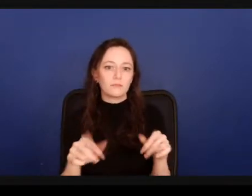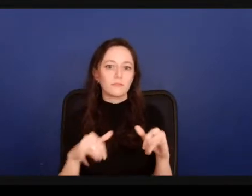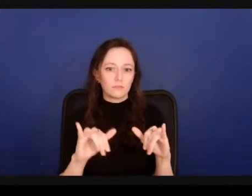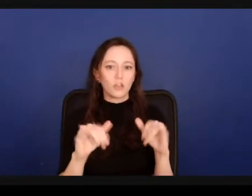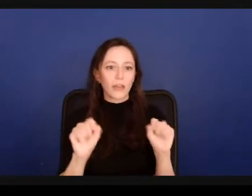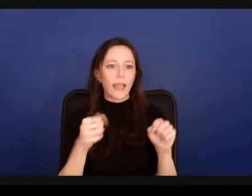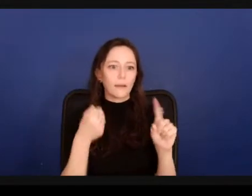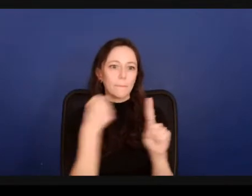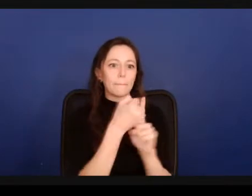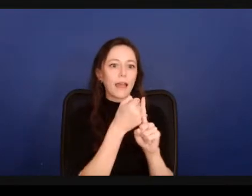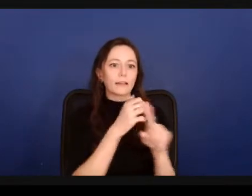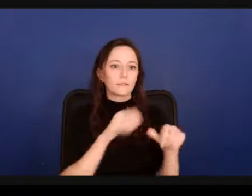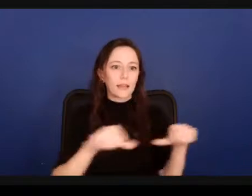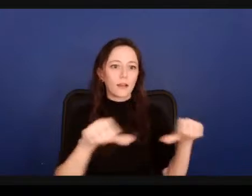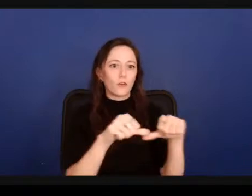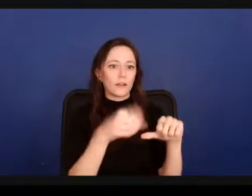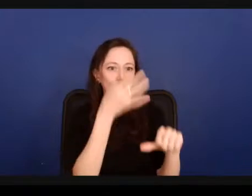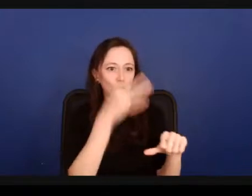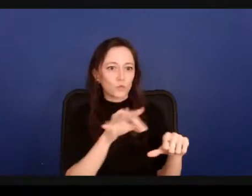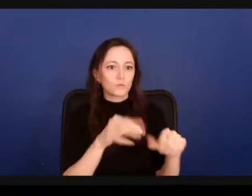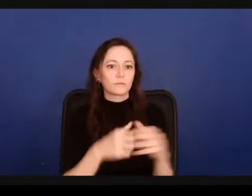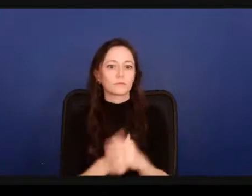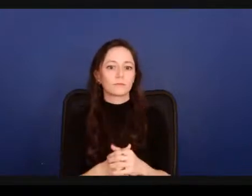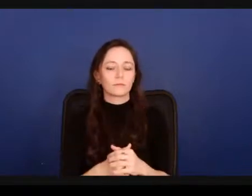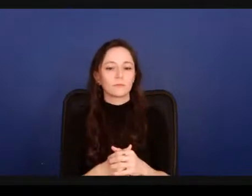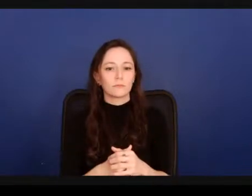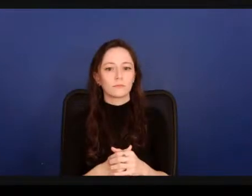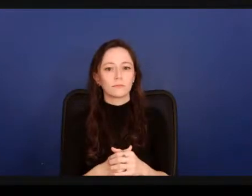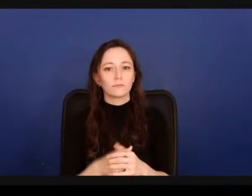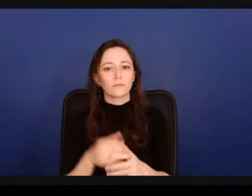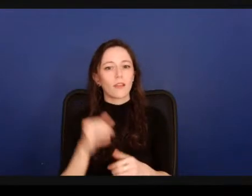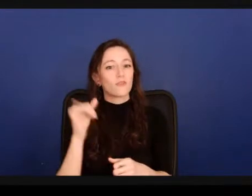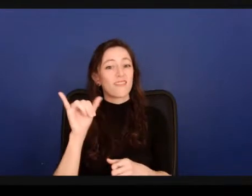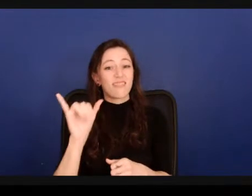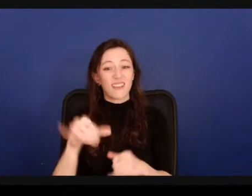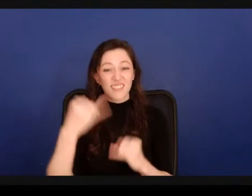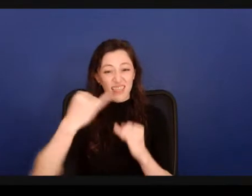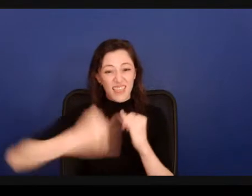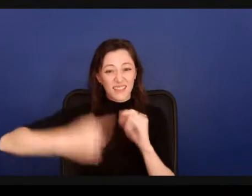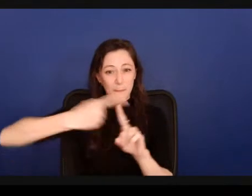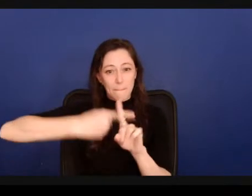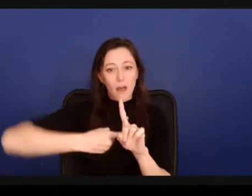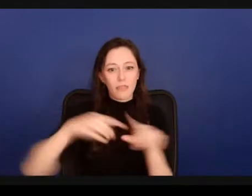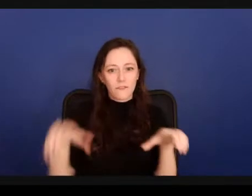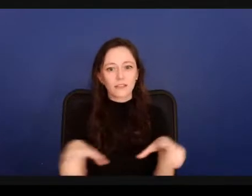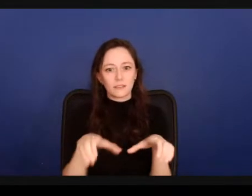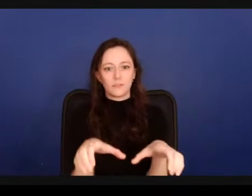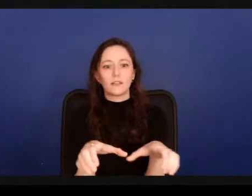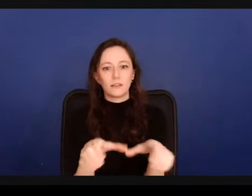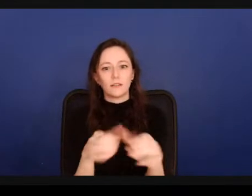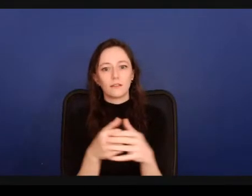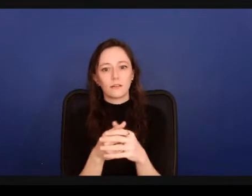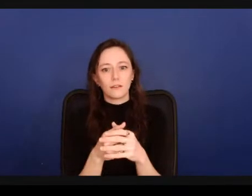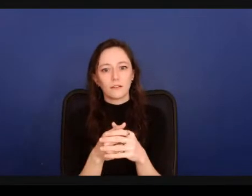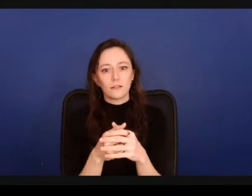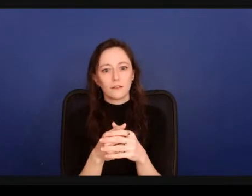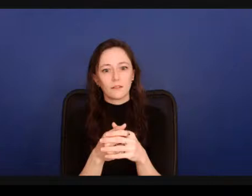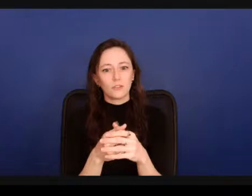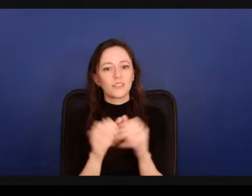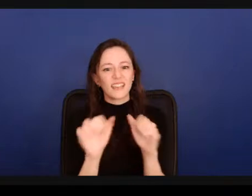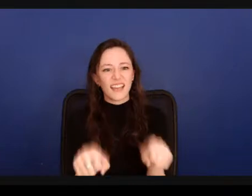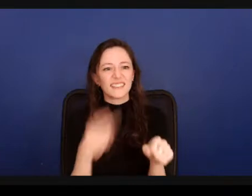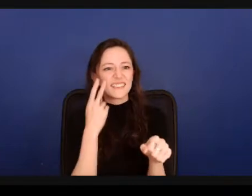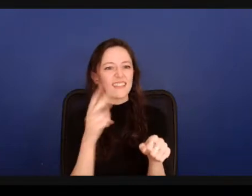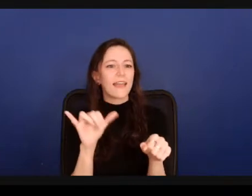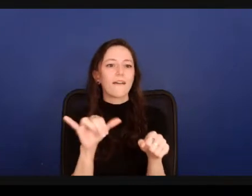So here's the last month of activity, the map for all those earthquakes. And you really can see here that full pattern we've been